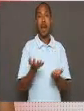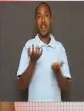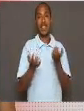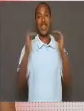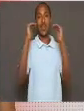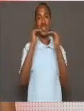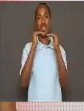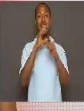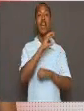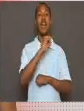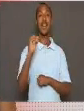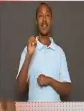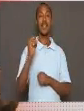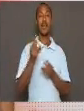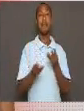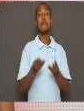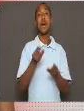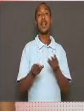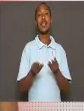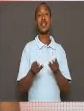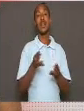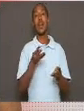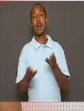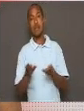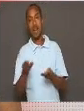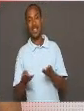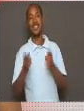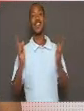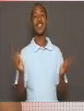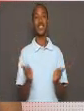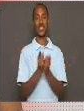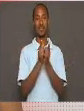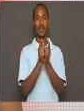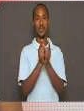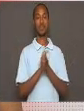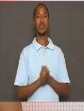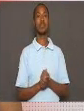equations and mass-mass relationships.